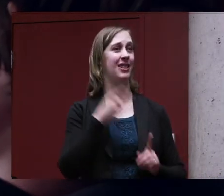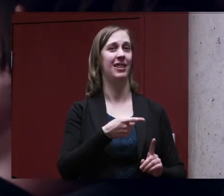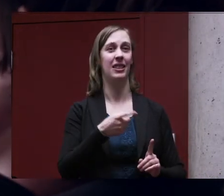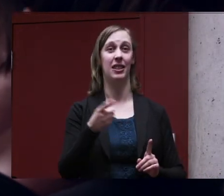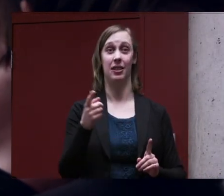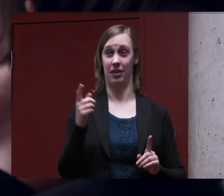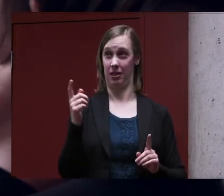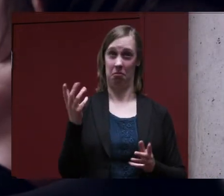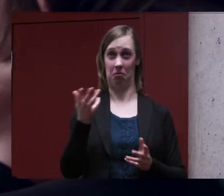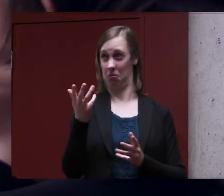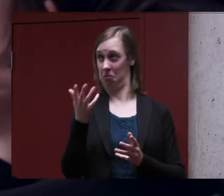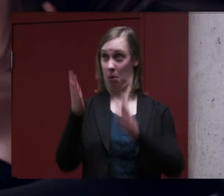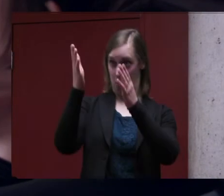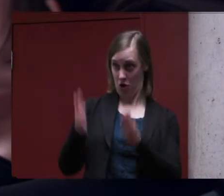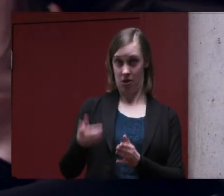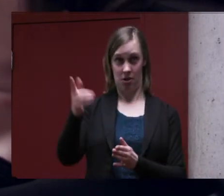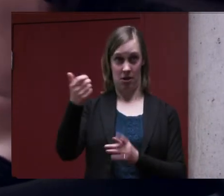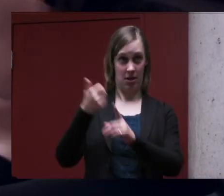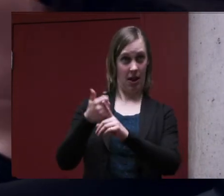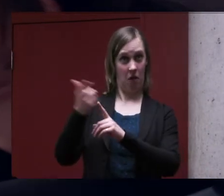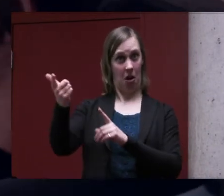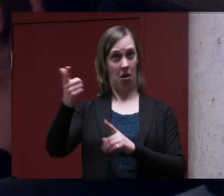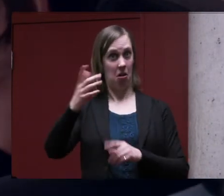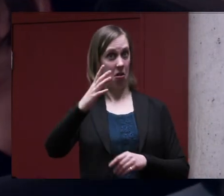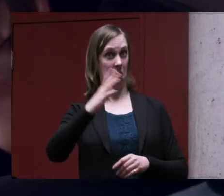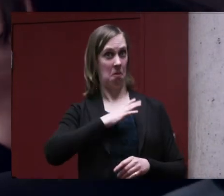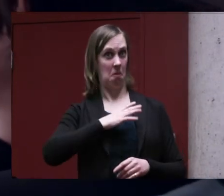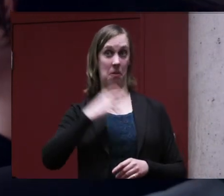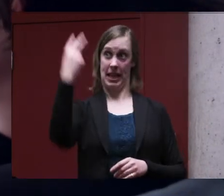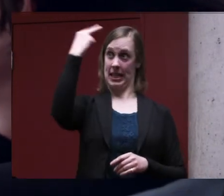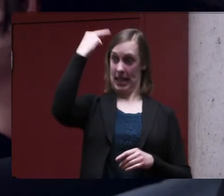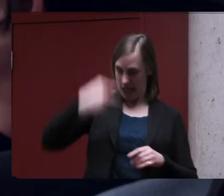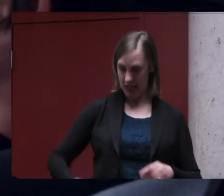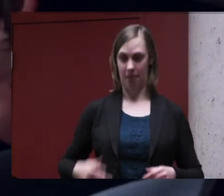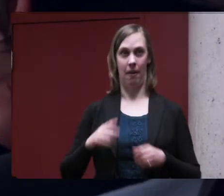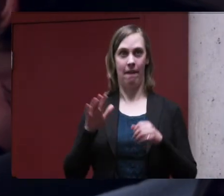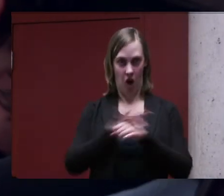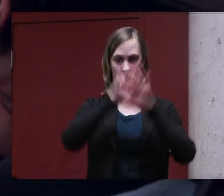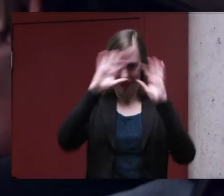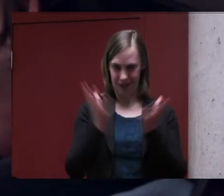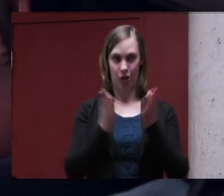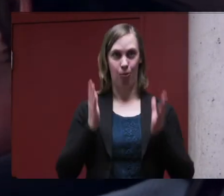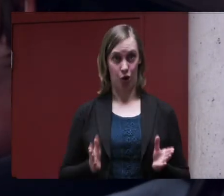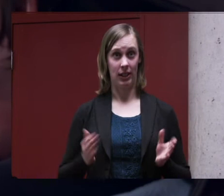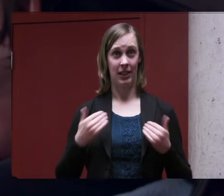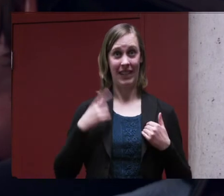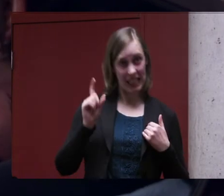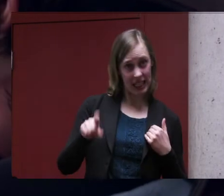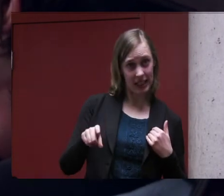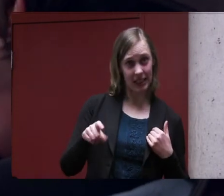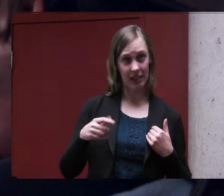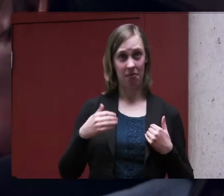one person who understands that I'm a full person with needs, and that I have